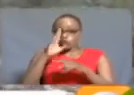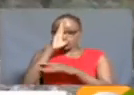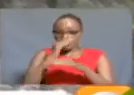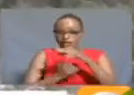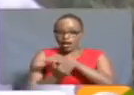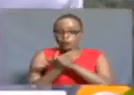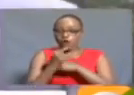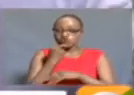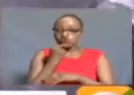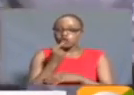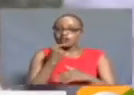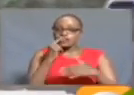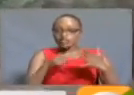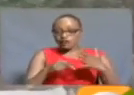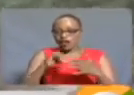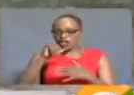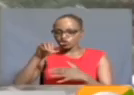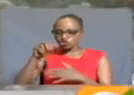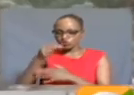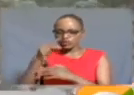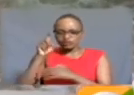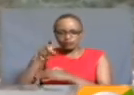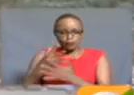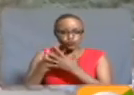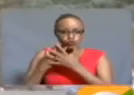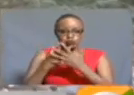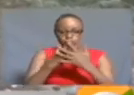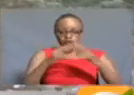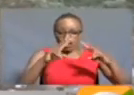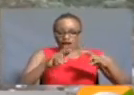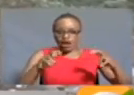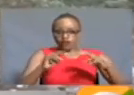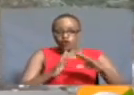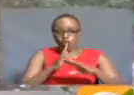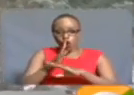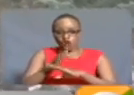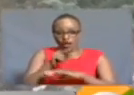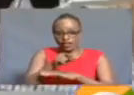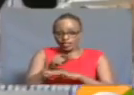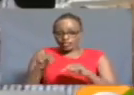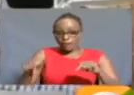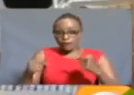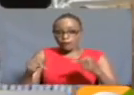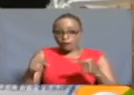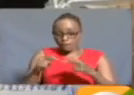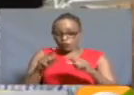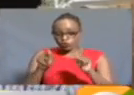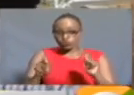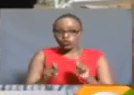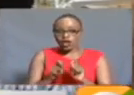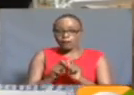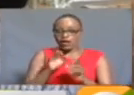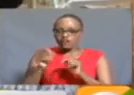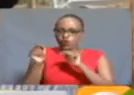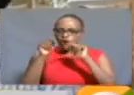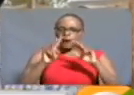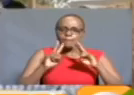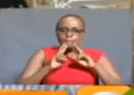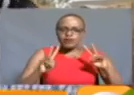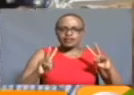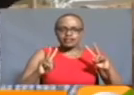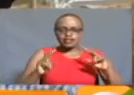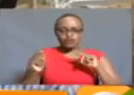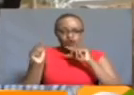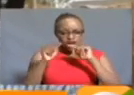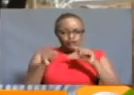morning at Turkana says Lonyagapuo should be arrested and investigated over the ethnic clashes. Kama umekuja peace mission,